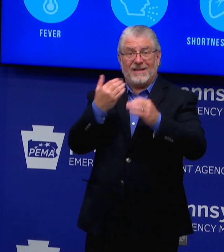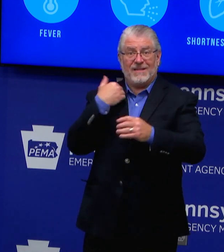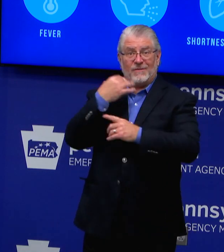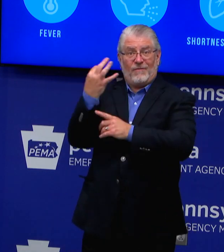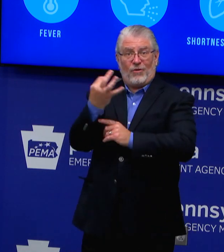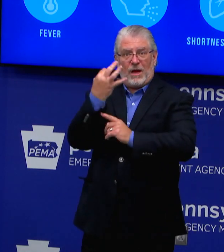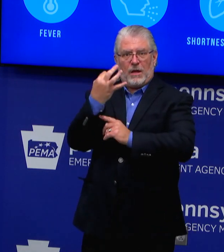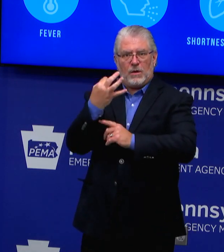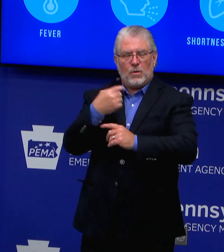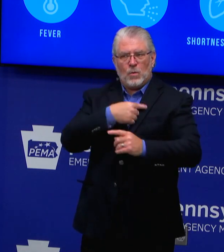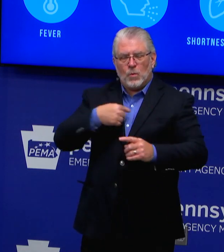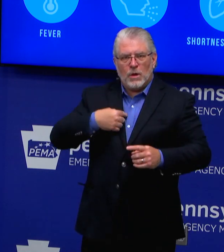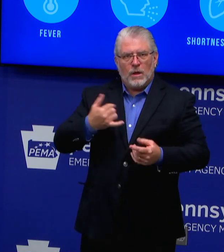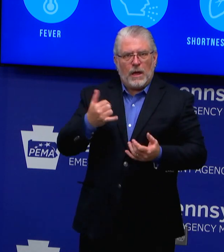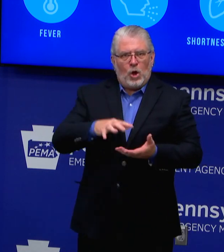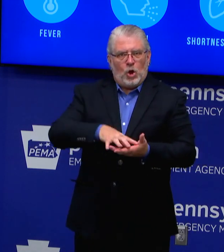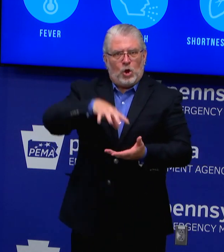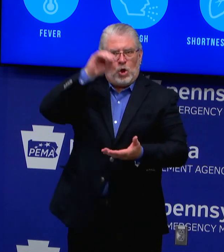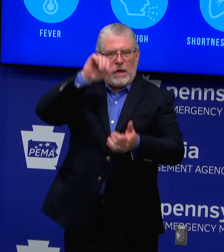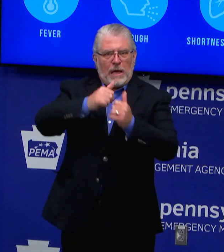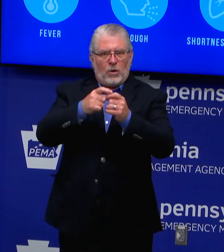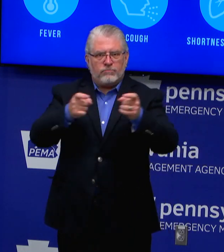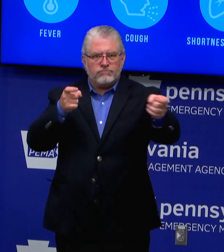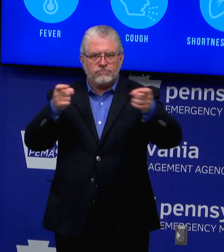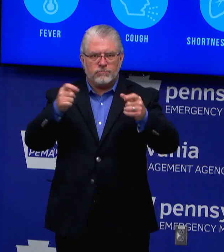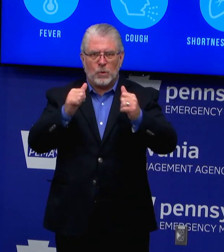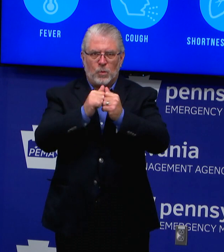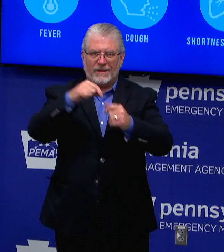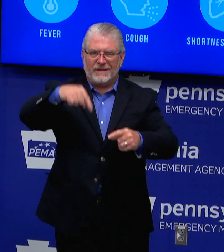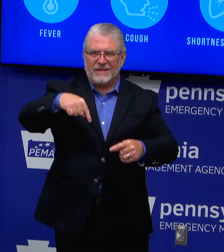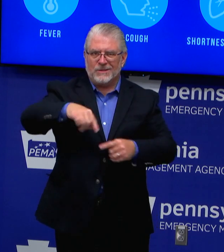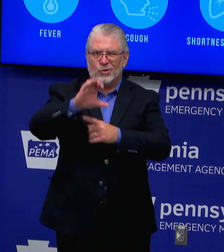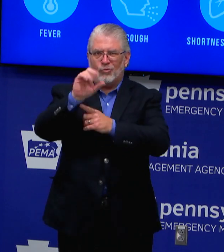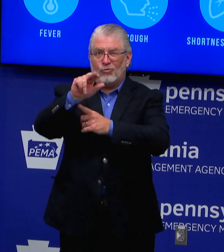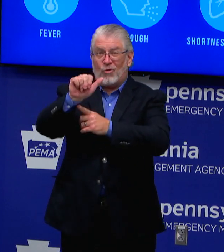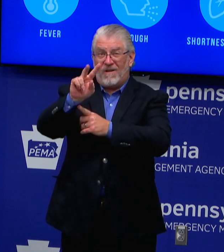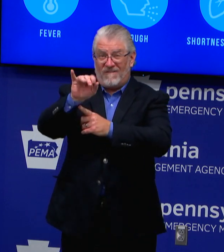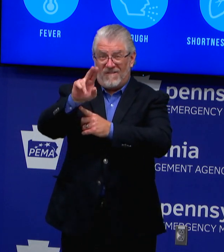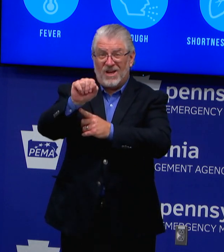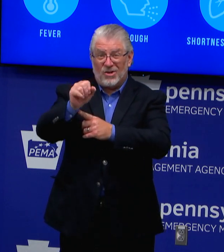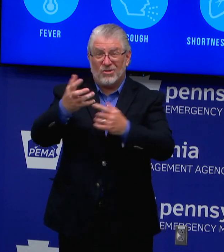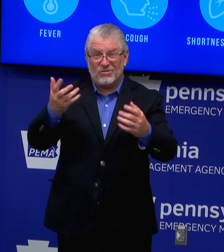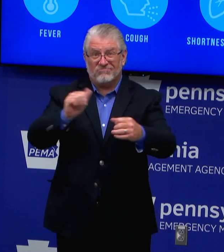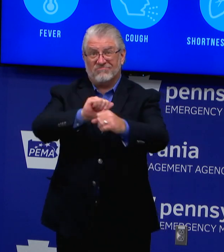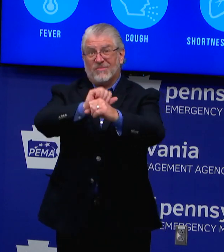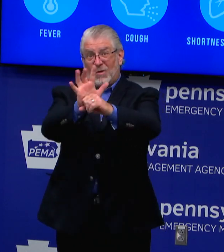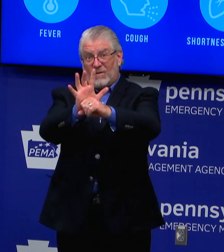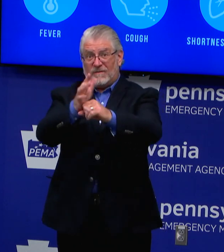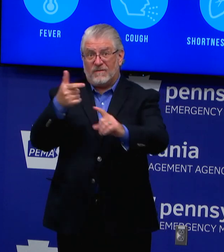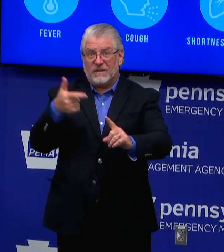viruses like the coronavirus, but Pennsylvanians, I think, have learned that, and we have done a phenomenal job.